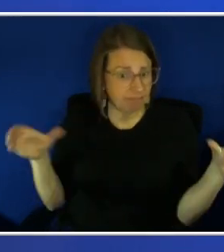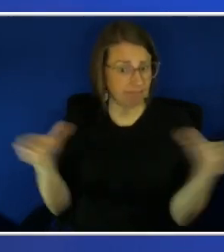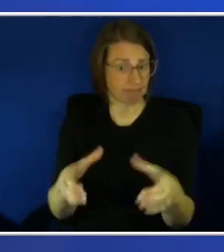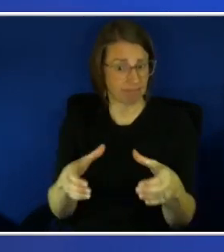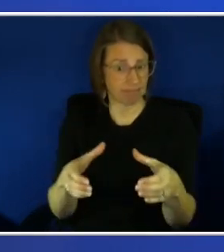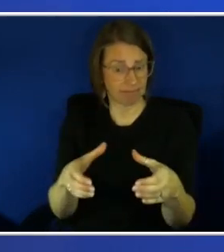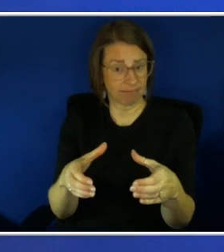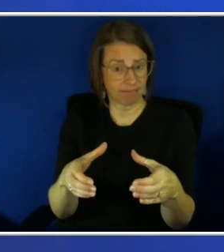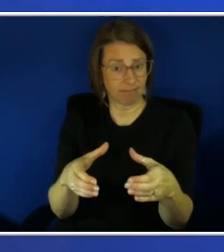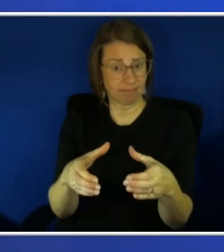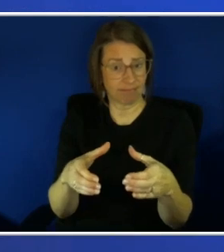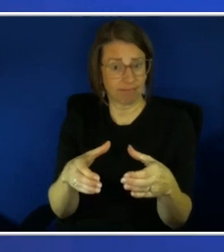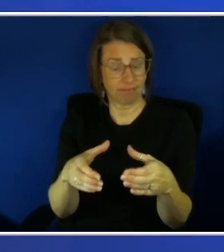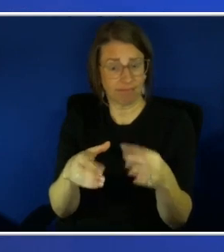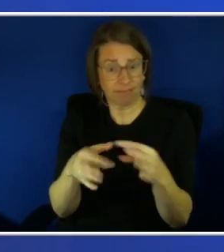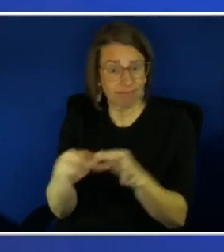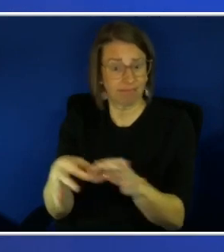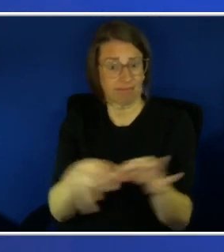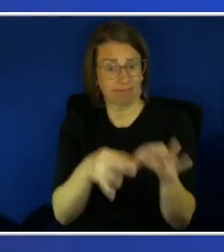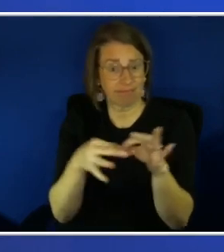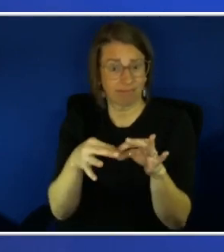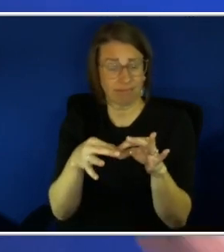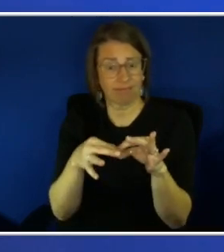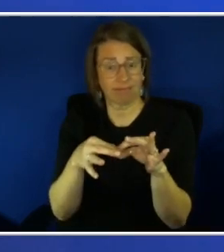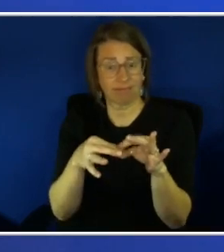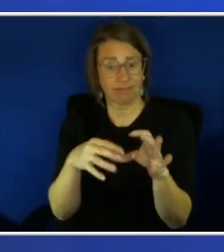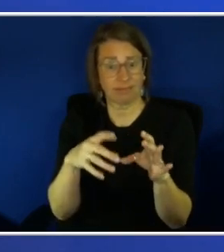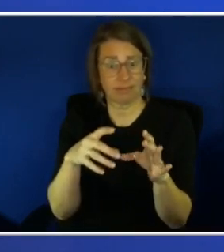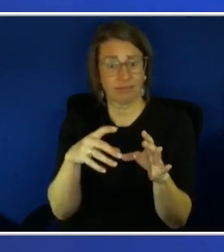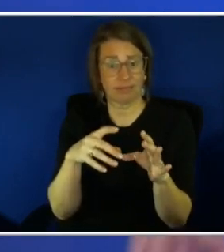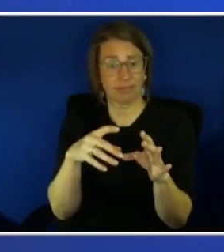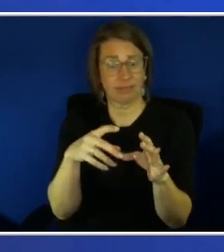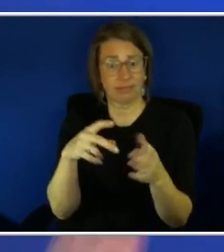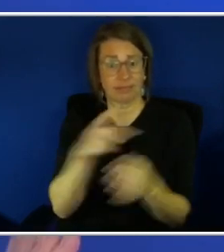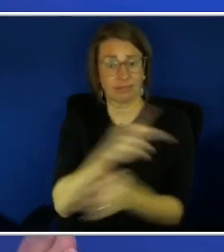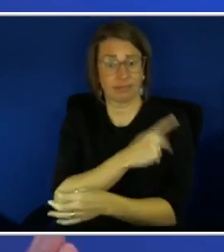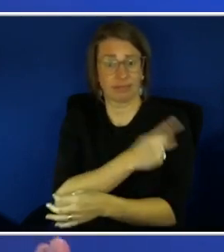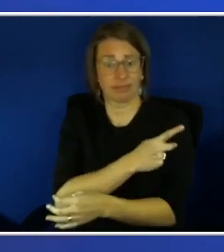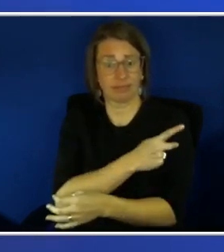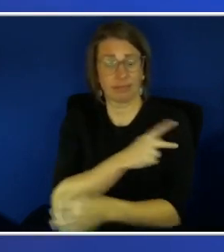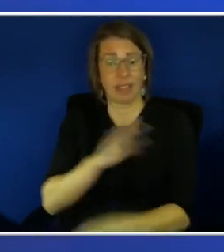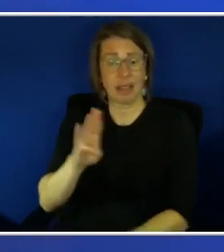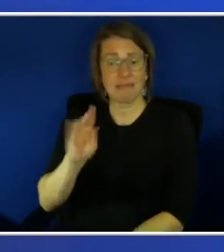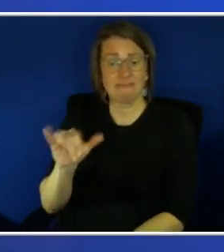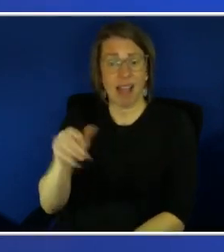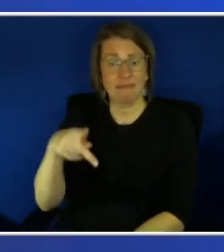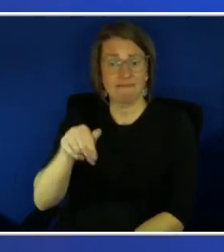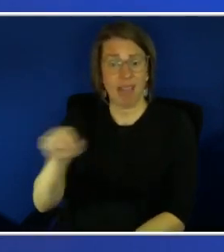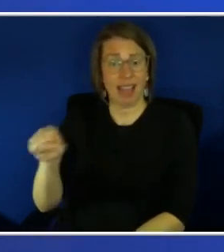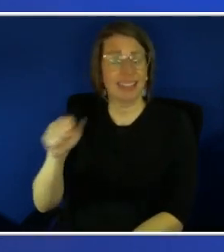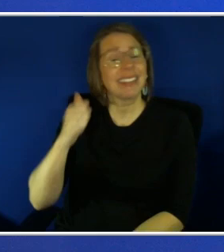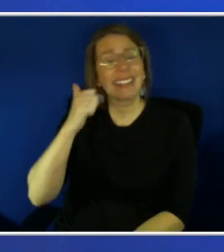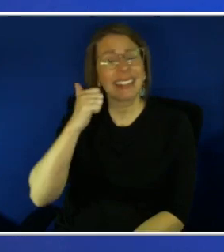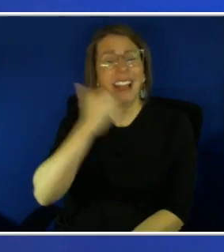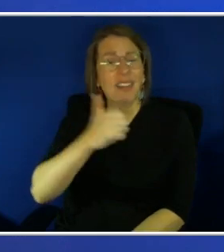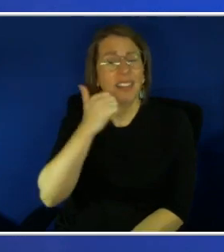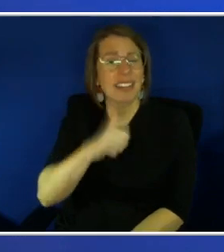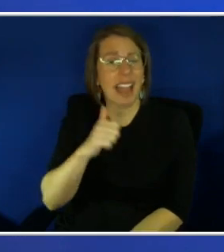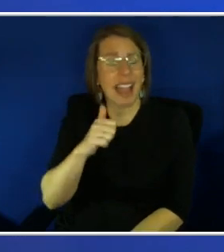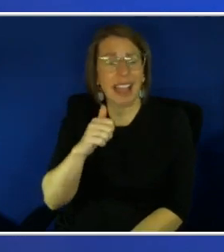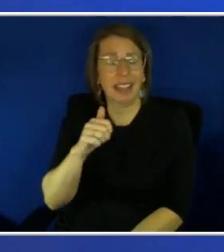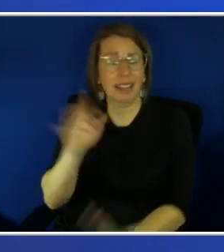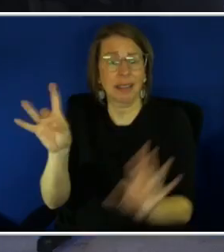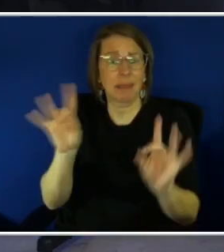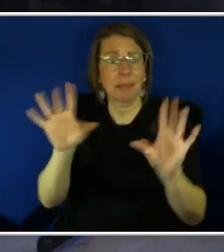is, I think of it kind of as my version of a patient going on play. bypass, right? It's like an everyday Absolutely. miracle. How is it, is an everyday happening every day? It's Yeah. pretty